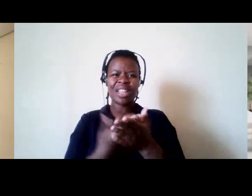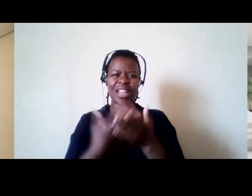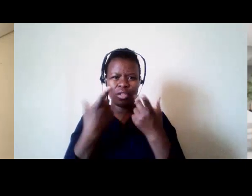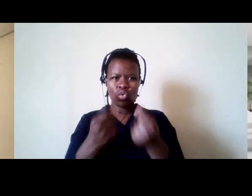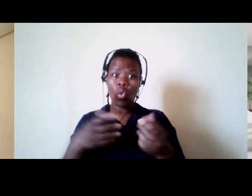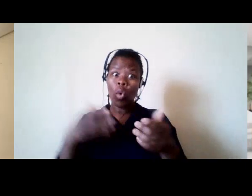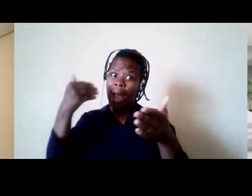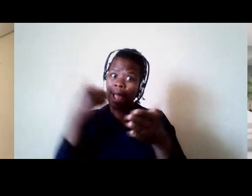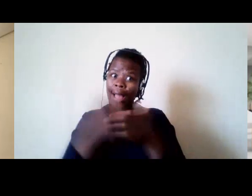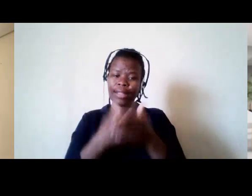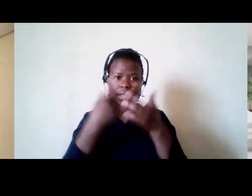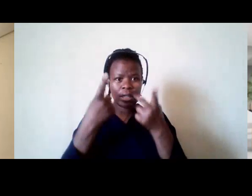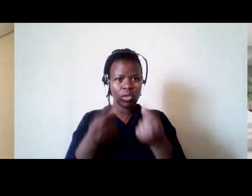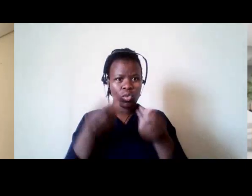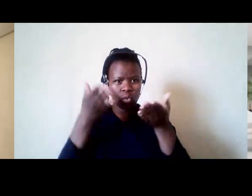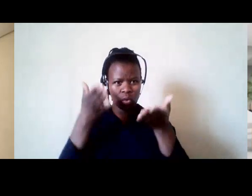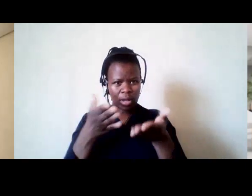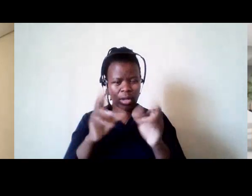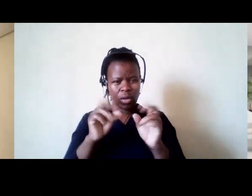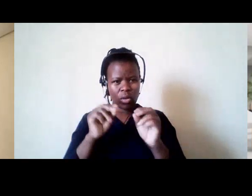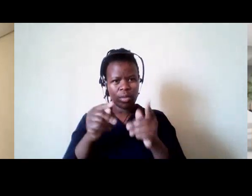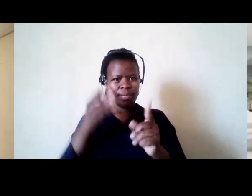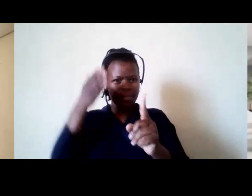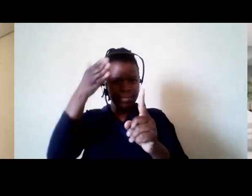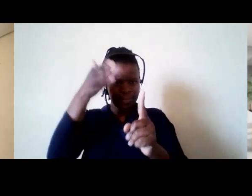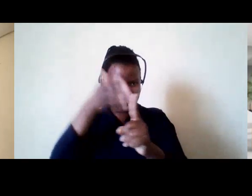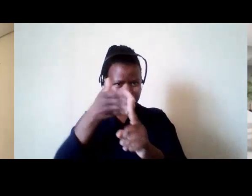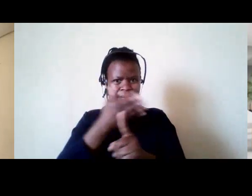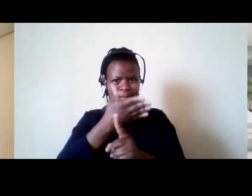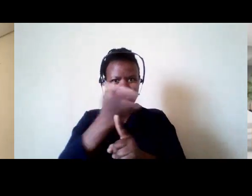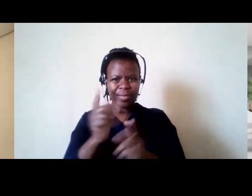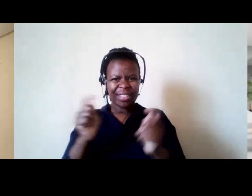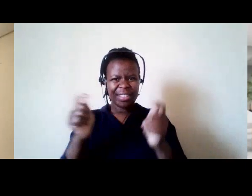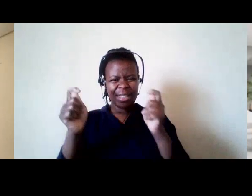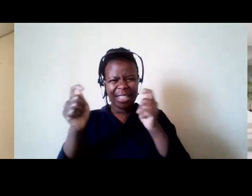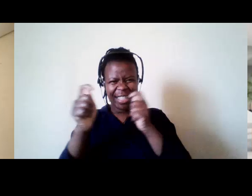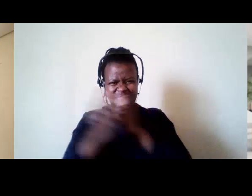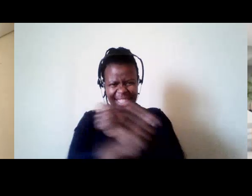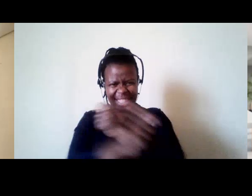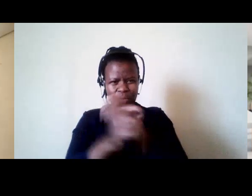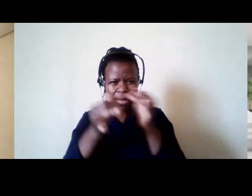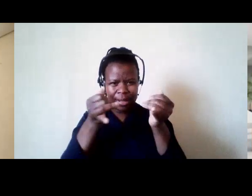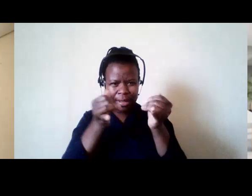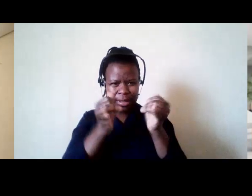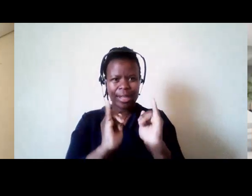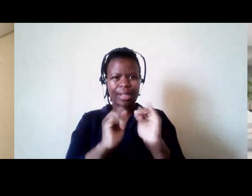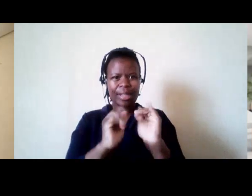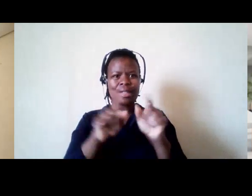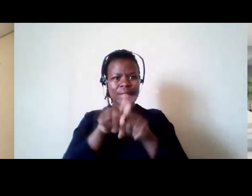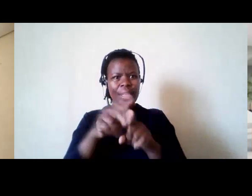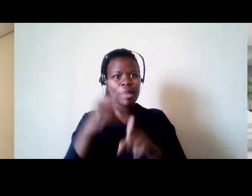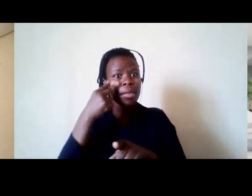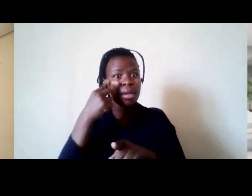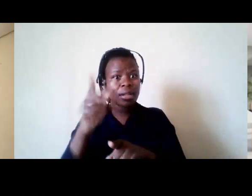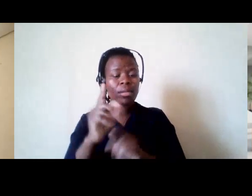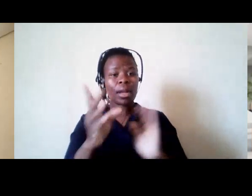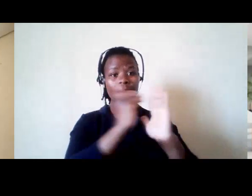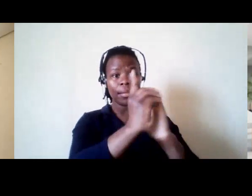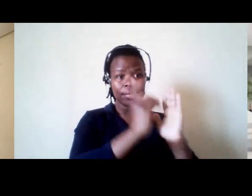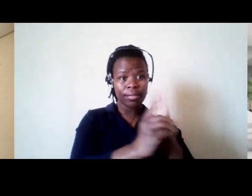that, until we take it seriously, transformation seriously, and look at policy versus practice and the